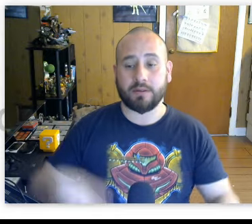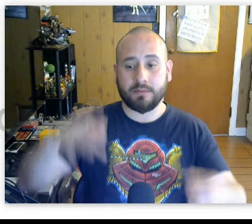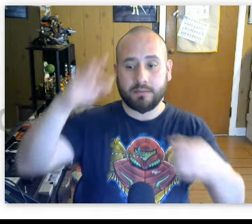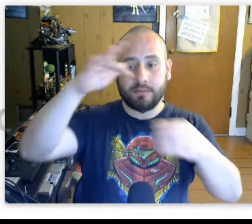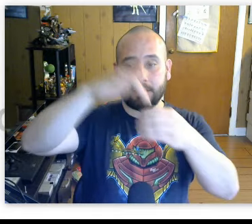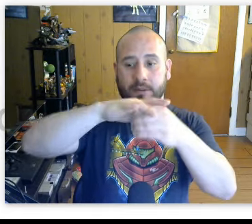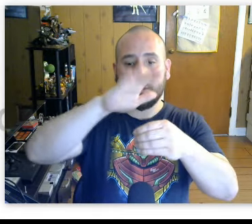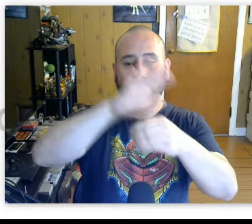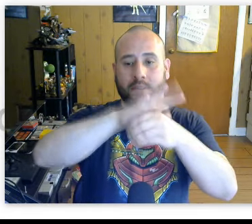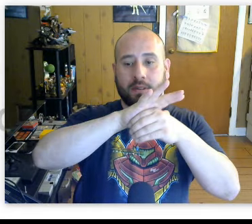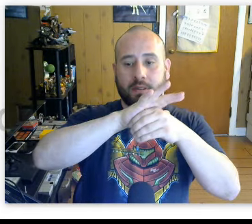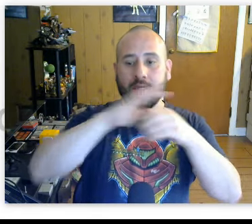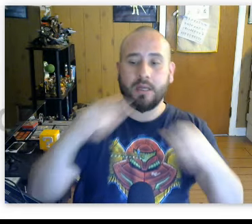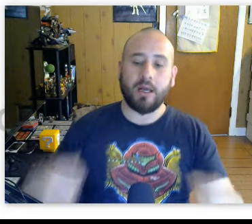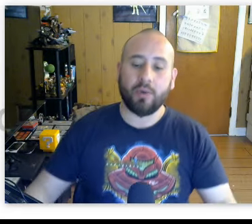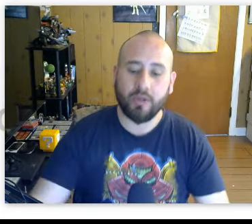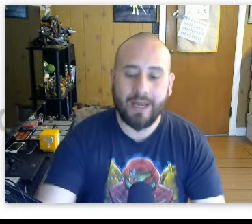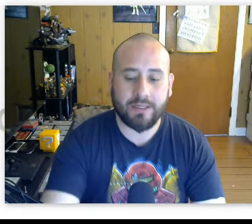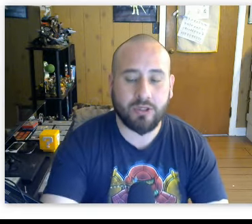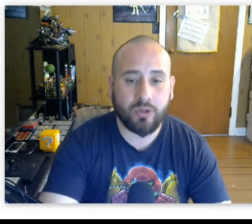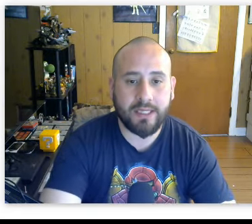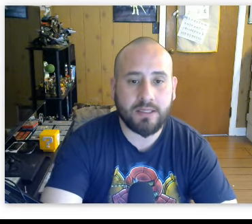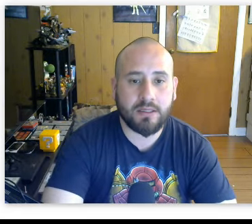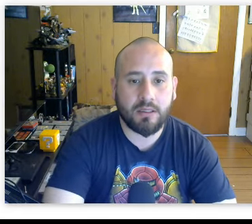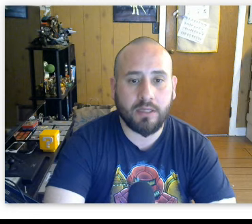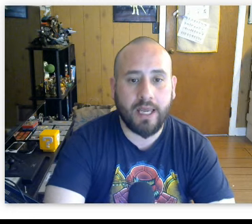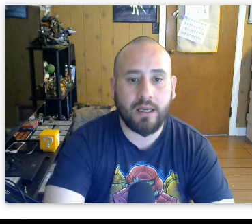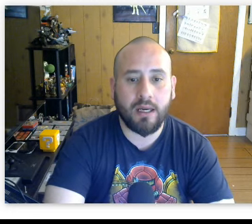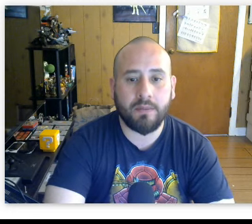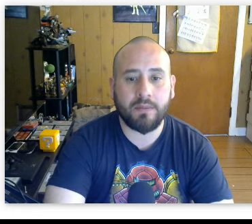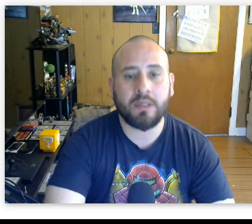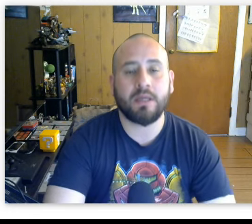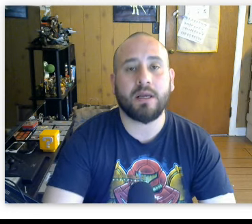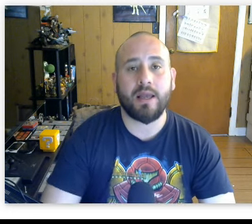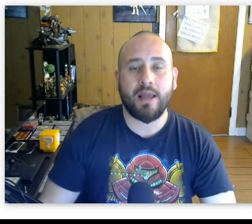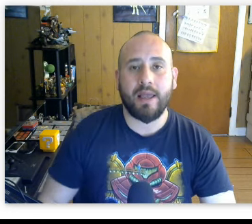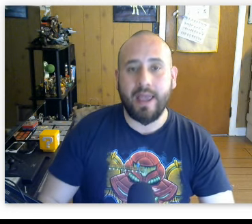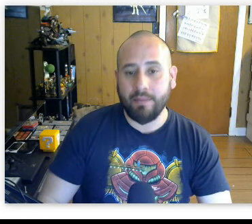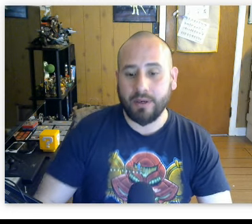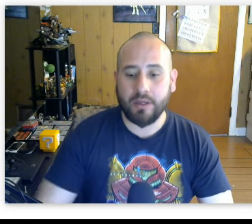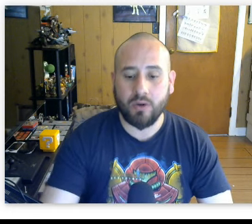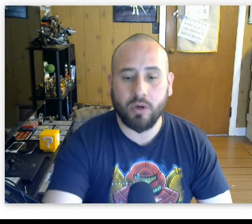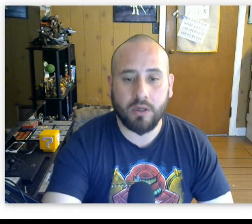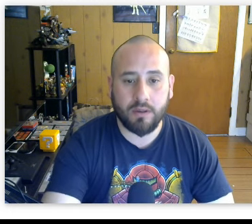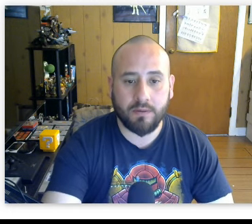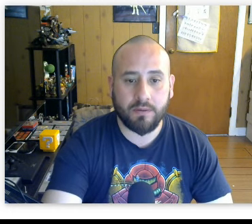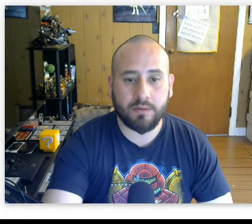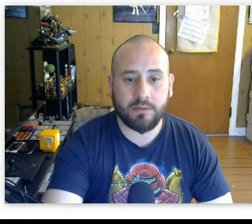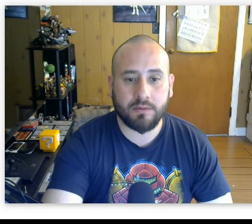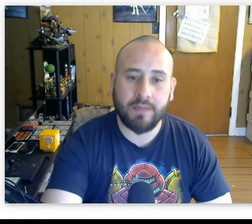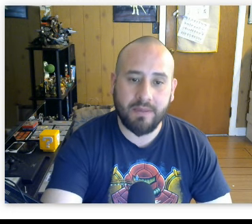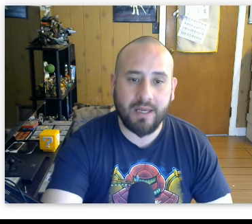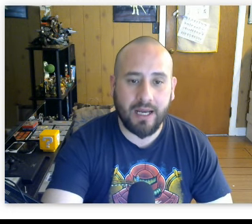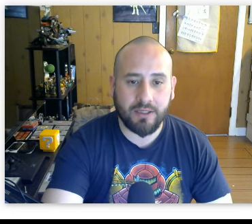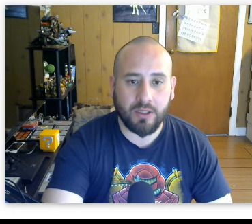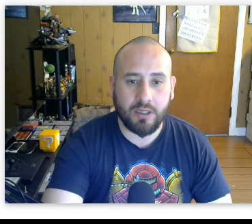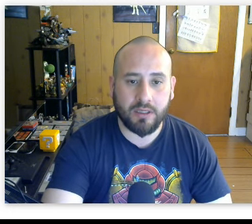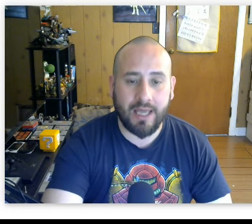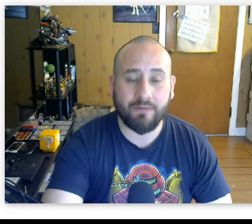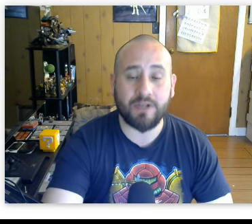soda. I want to go back to two of these. Okay. Hamburger or maybe